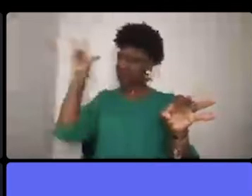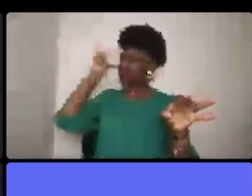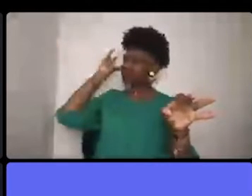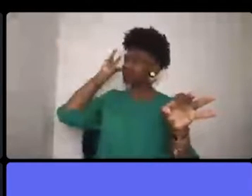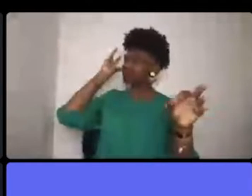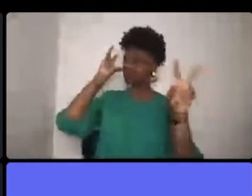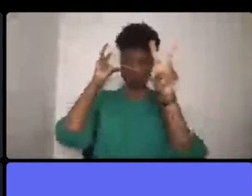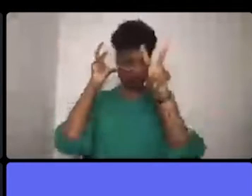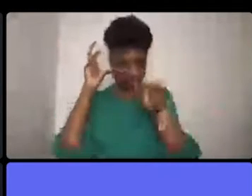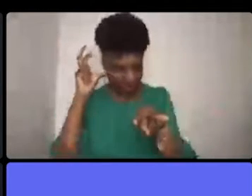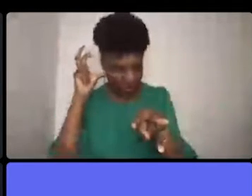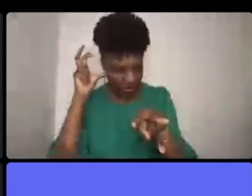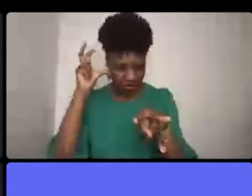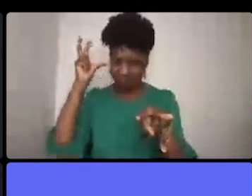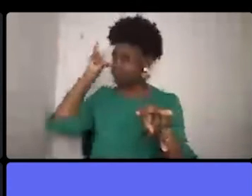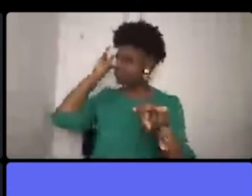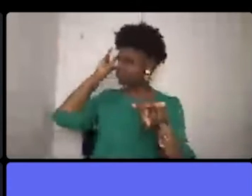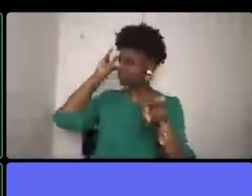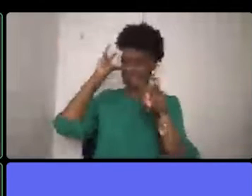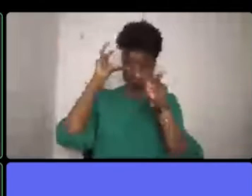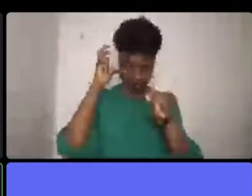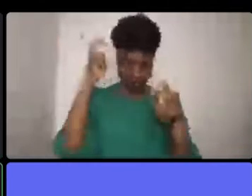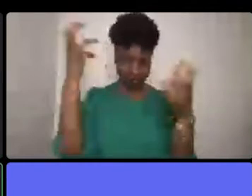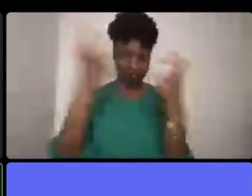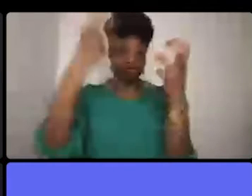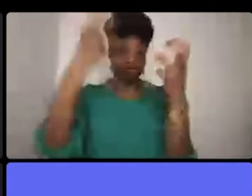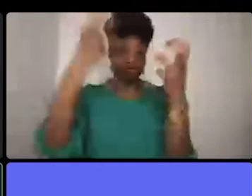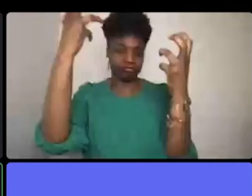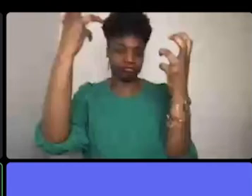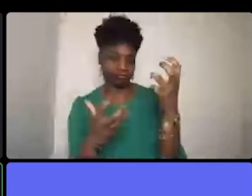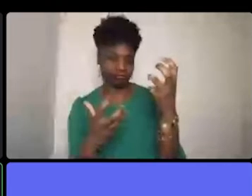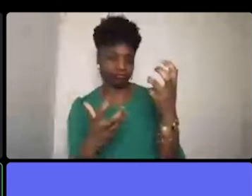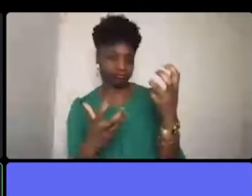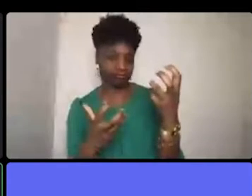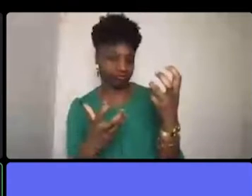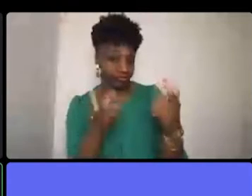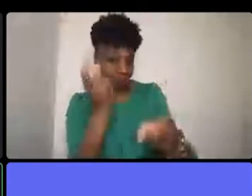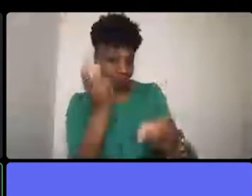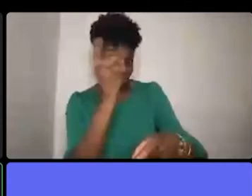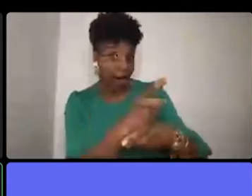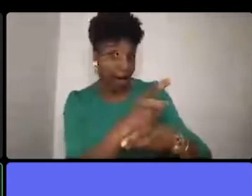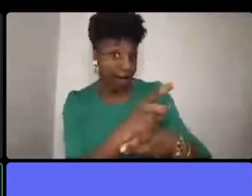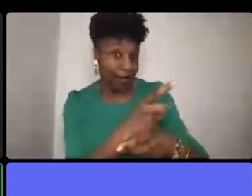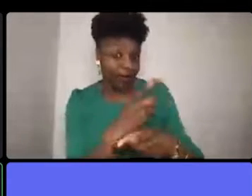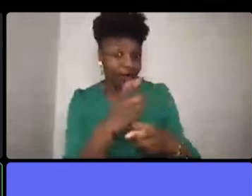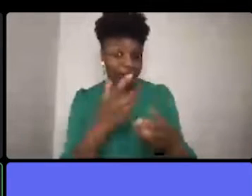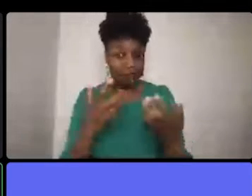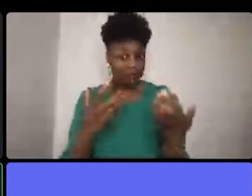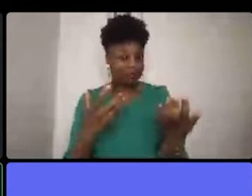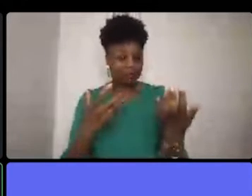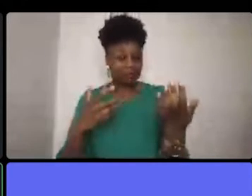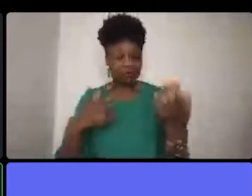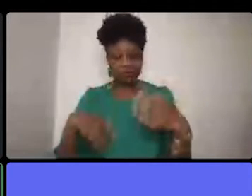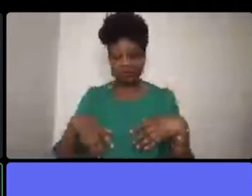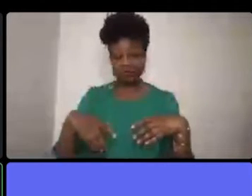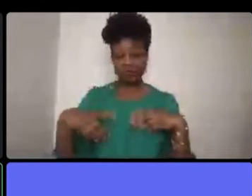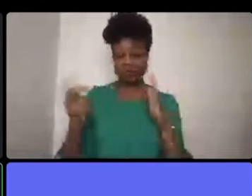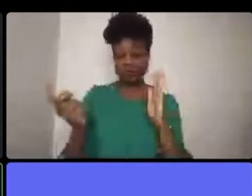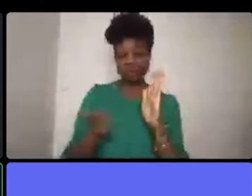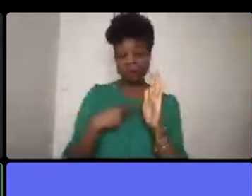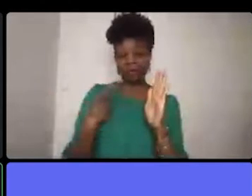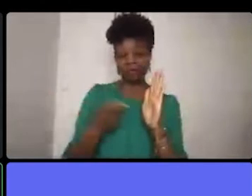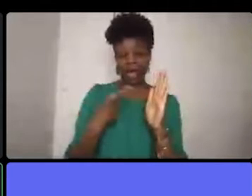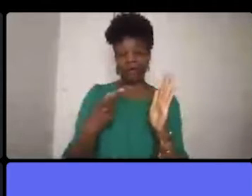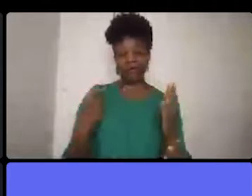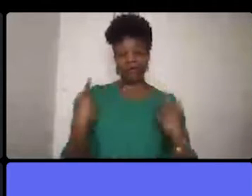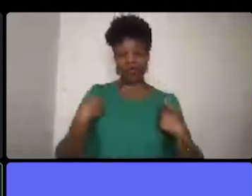different. Oh yeah, yeah, You Yeah. yeah. know, and sometimes we can understand if somebody is saying